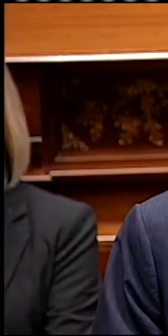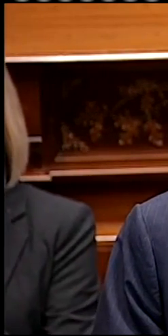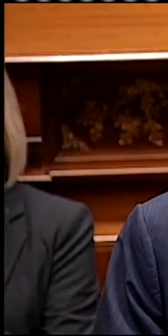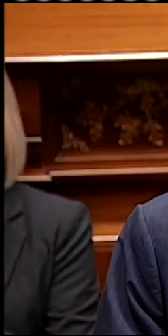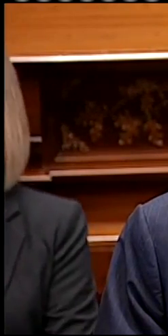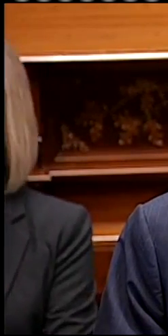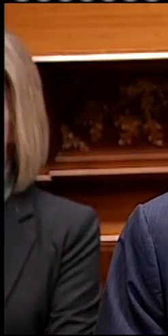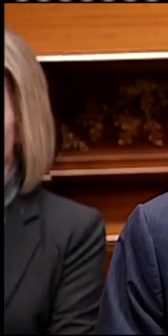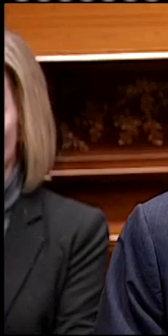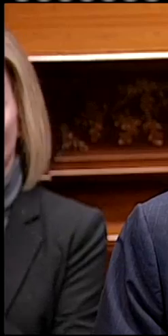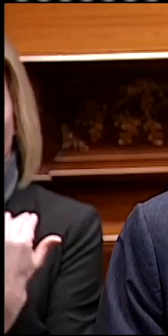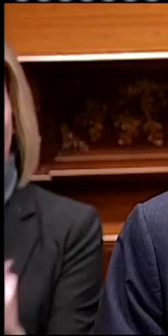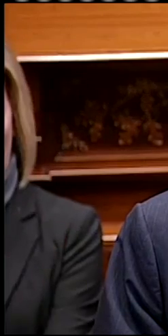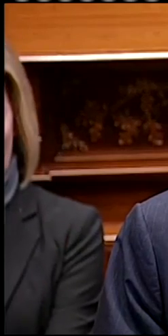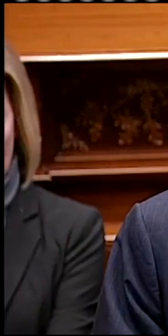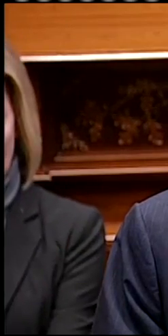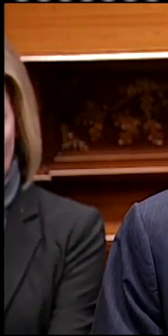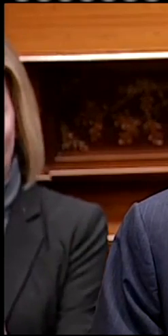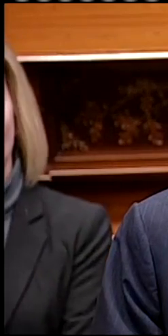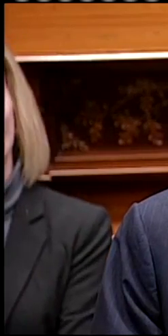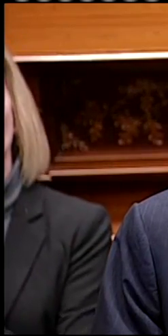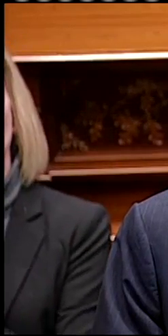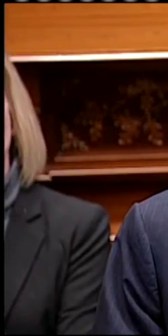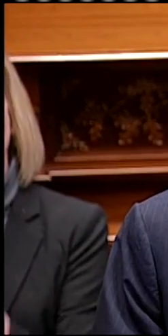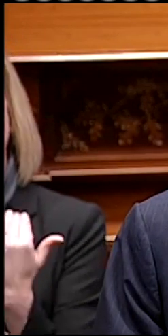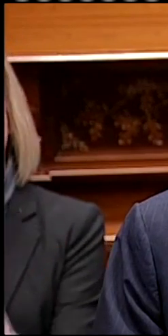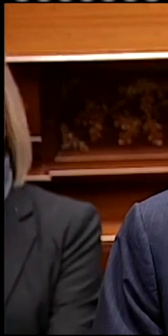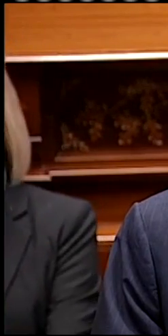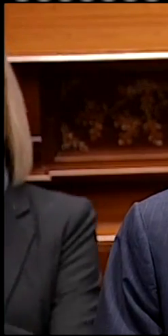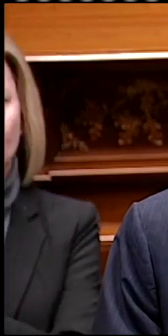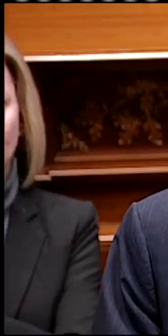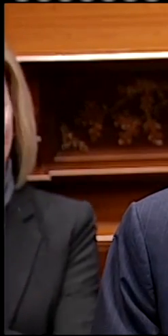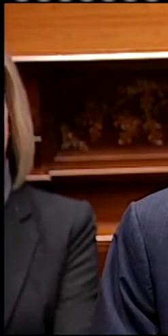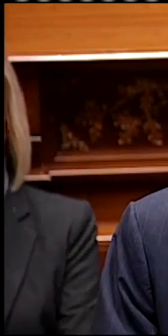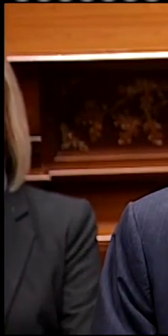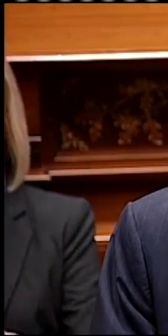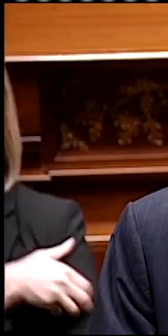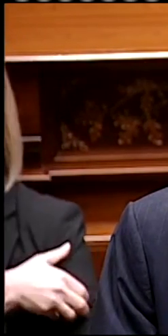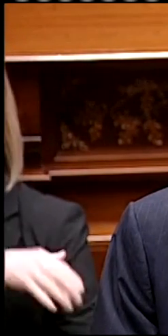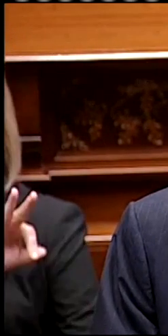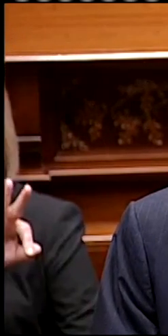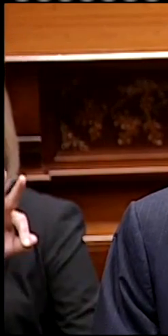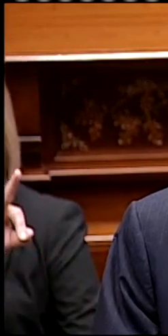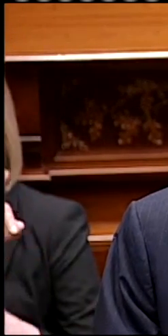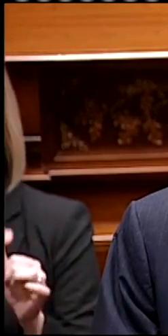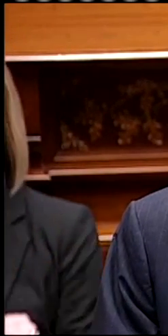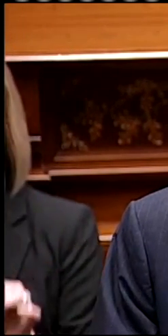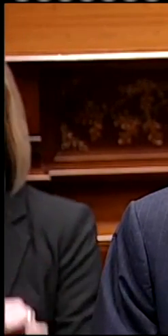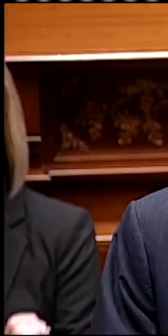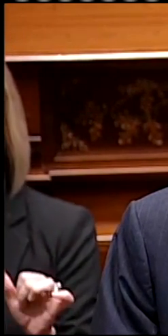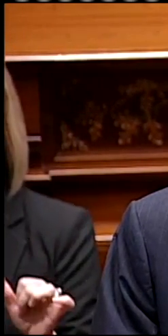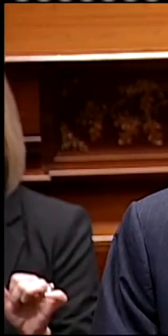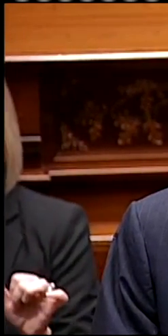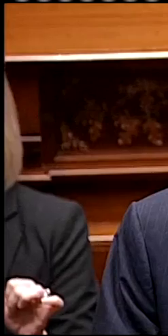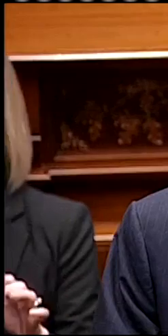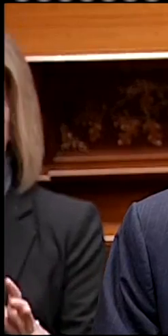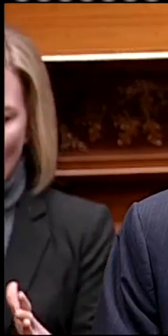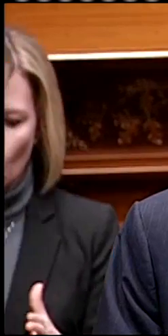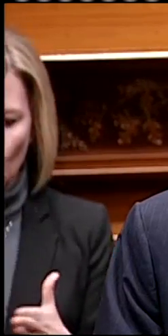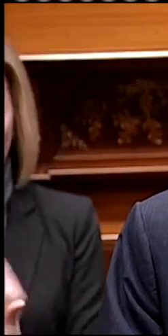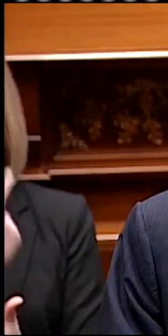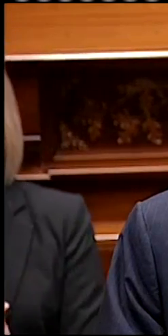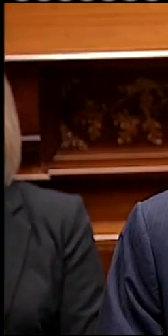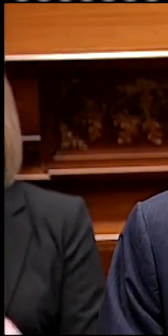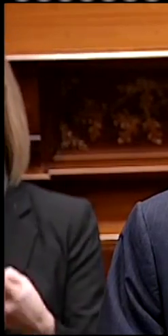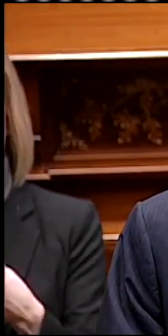limits. Term limits overcome the power of incumbency and help bring fresh thinking to